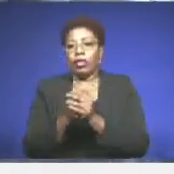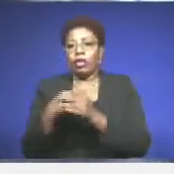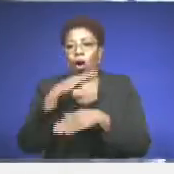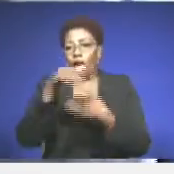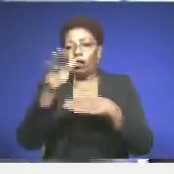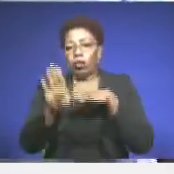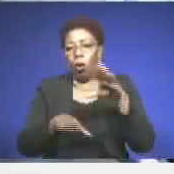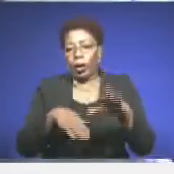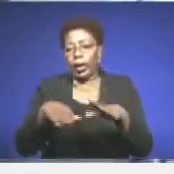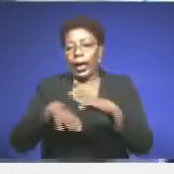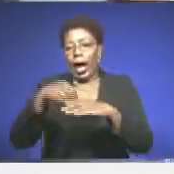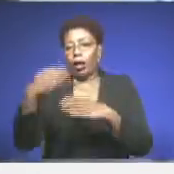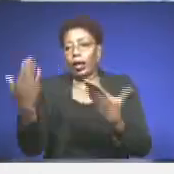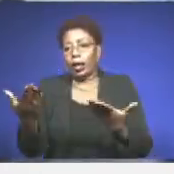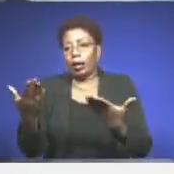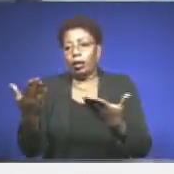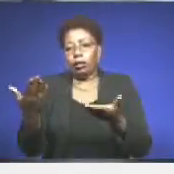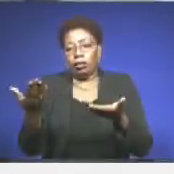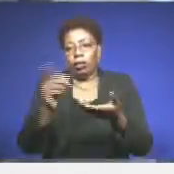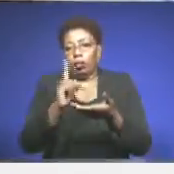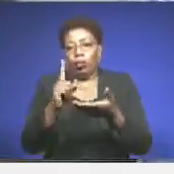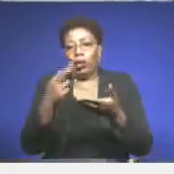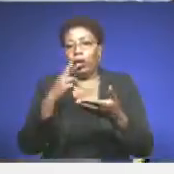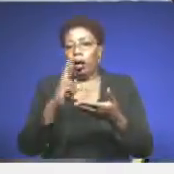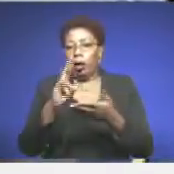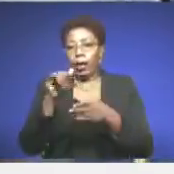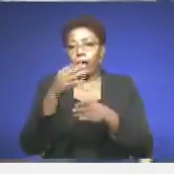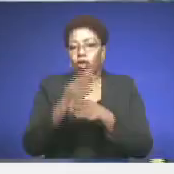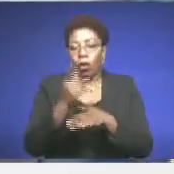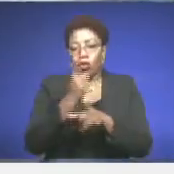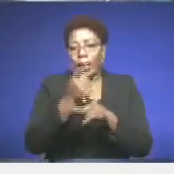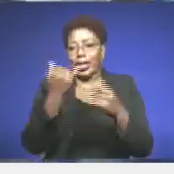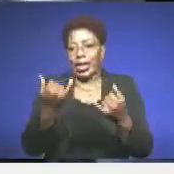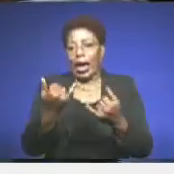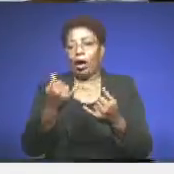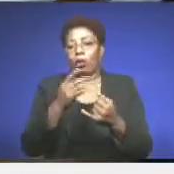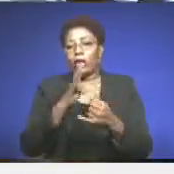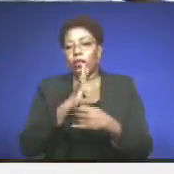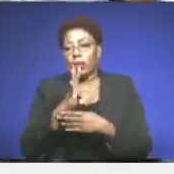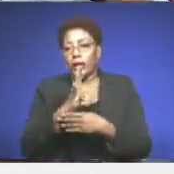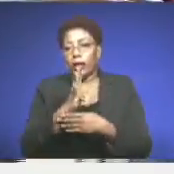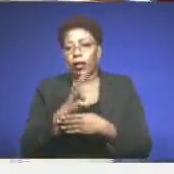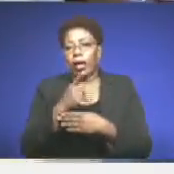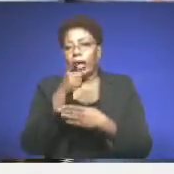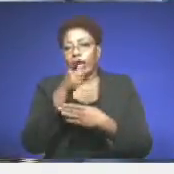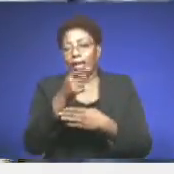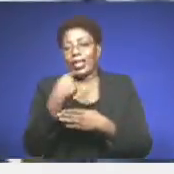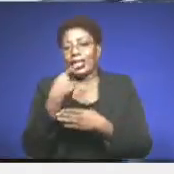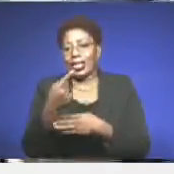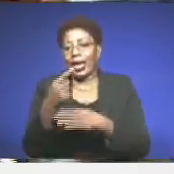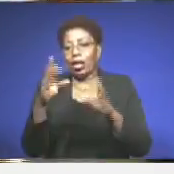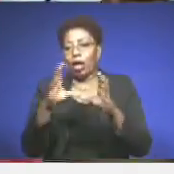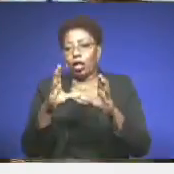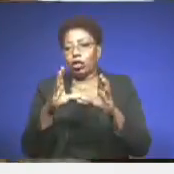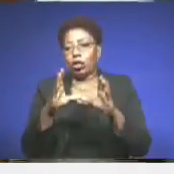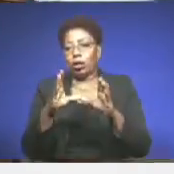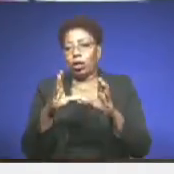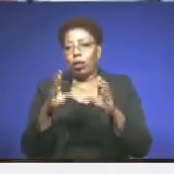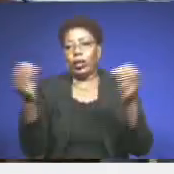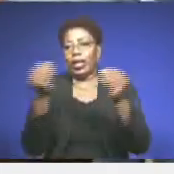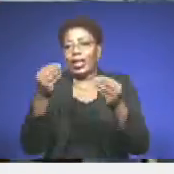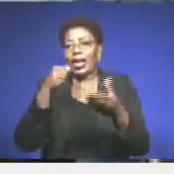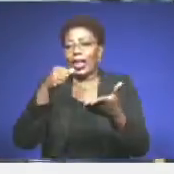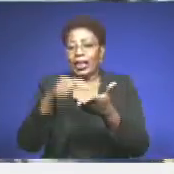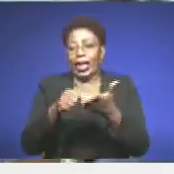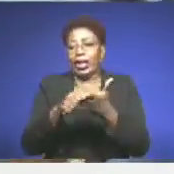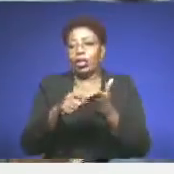know what position we in. Because right now, as we speak, they saying it's contract. We ain't on our own letter to